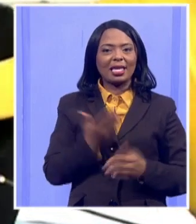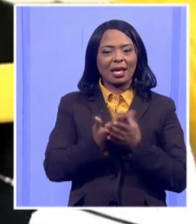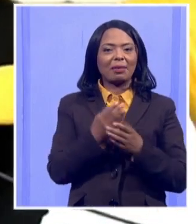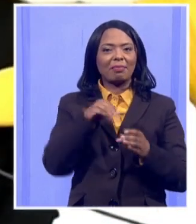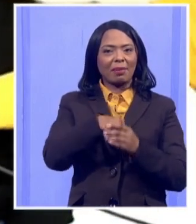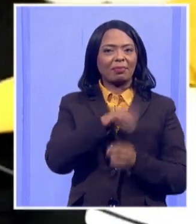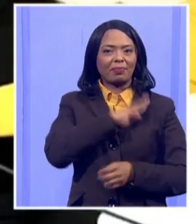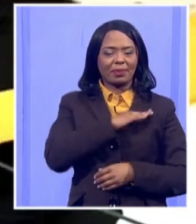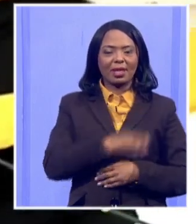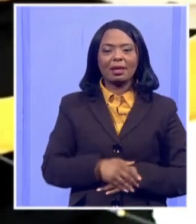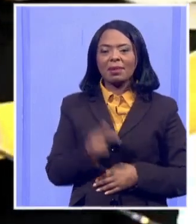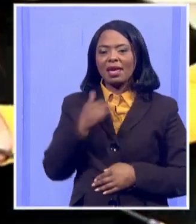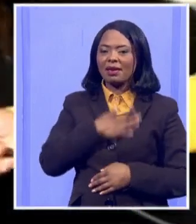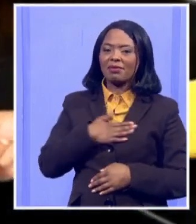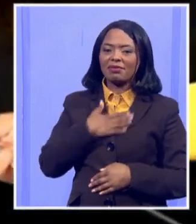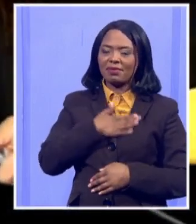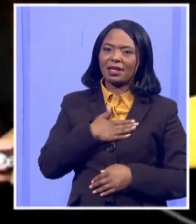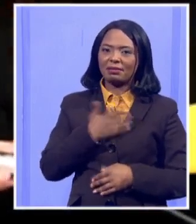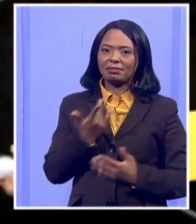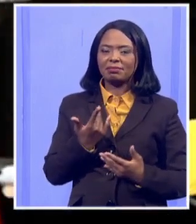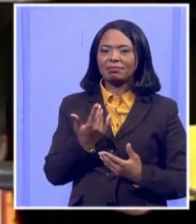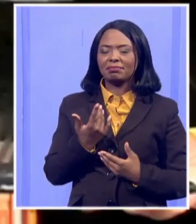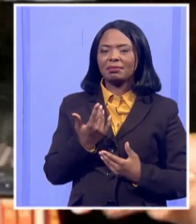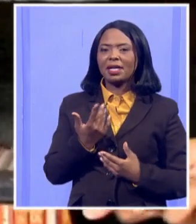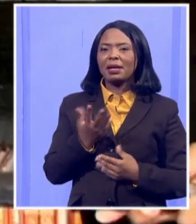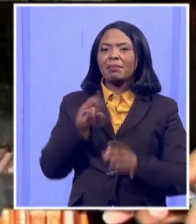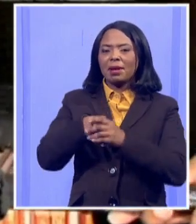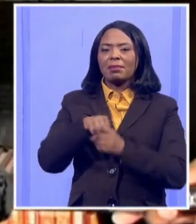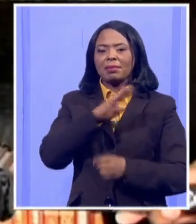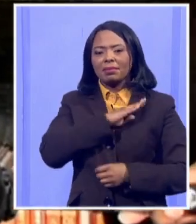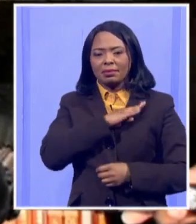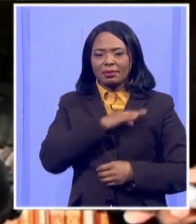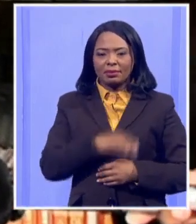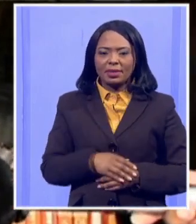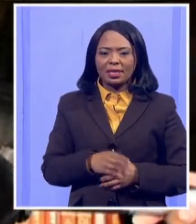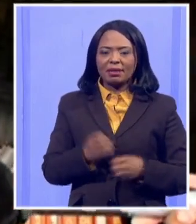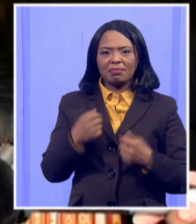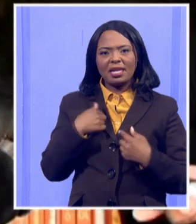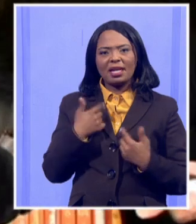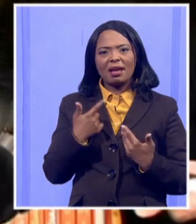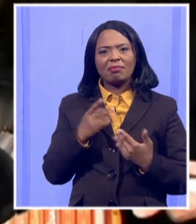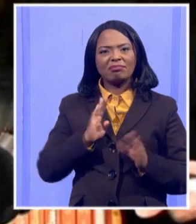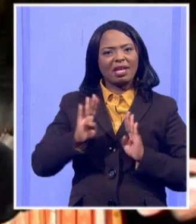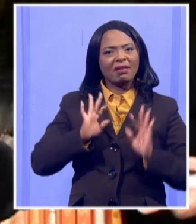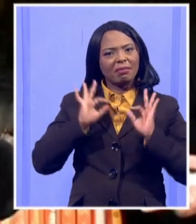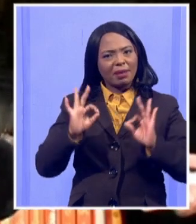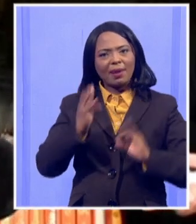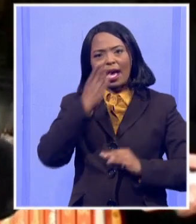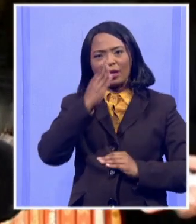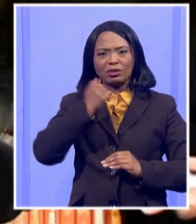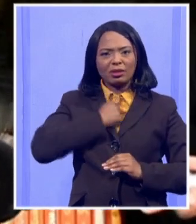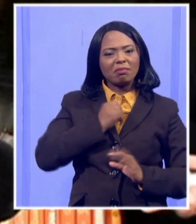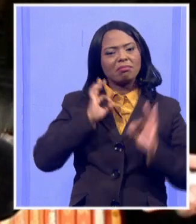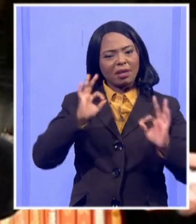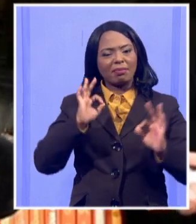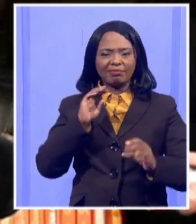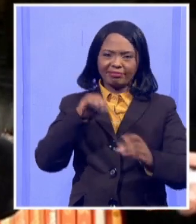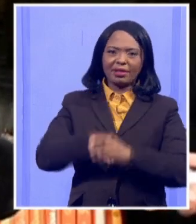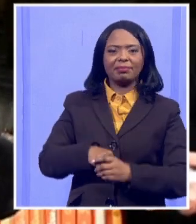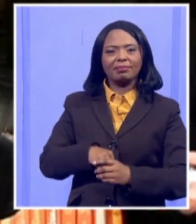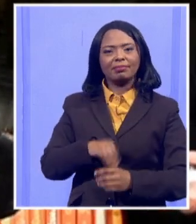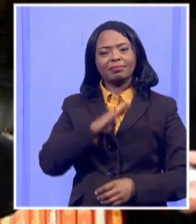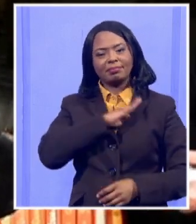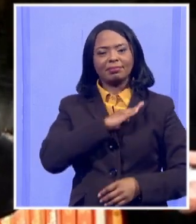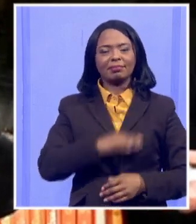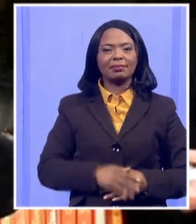felt that it has more opportunities, and I feel that I'm disciplined enough to go. I also feel that I want to